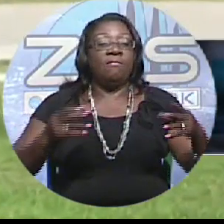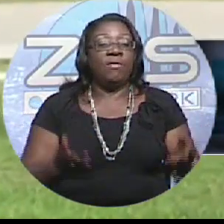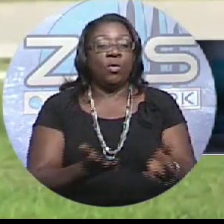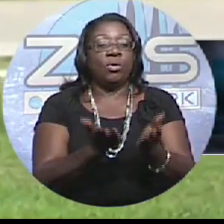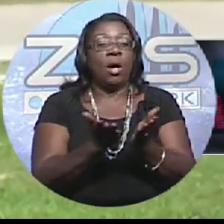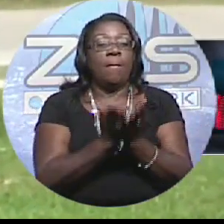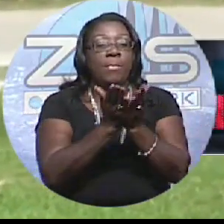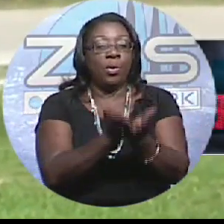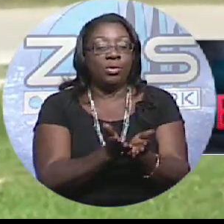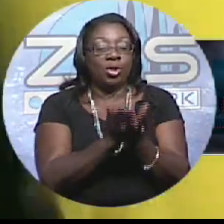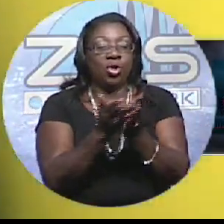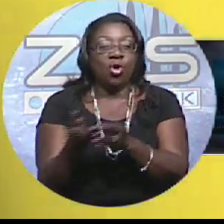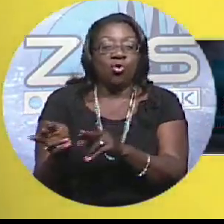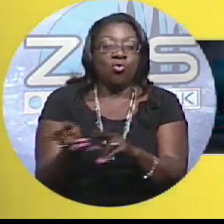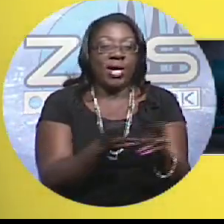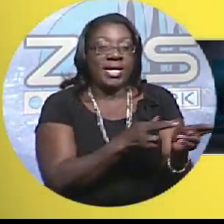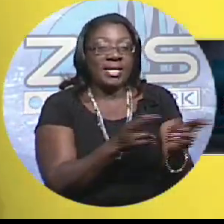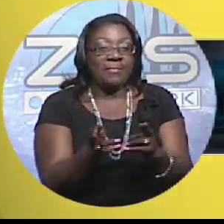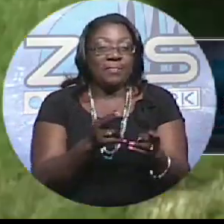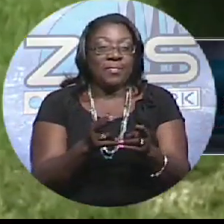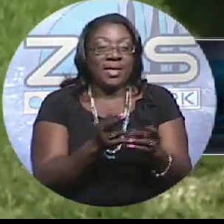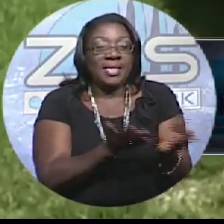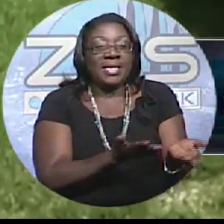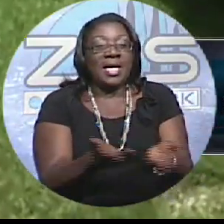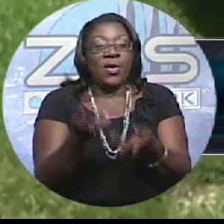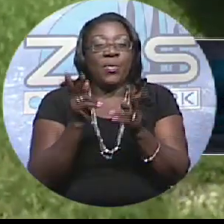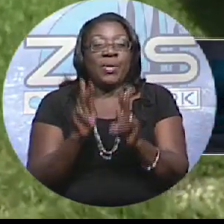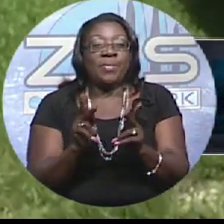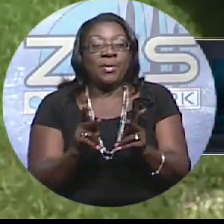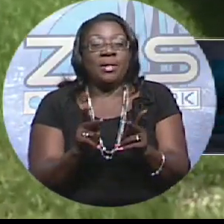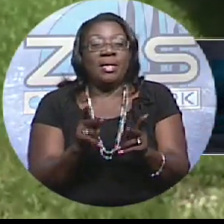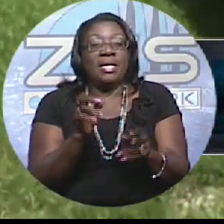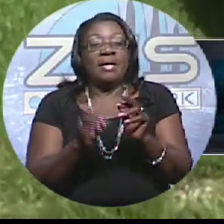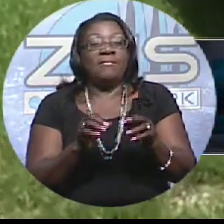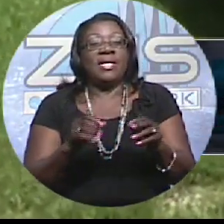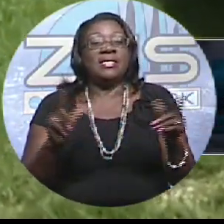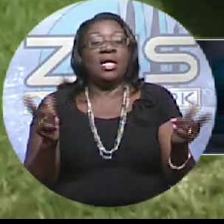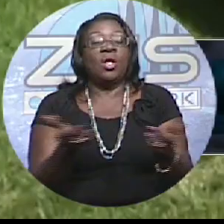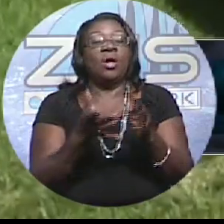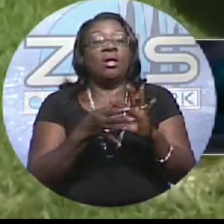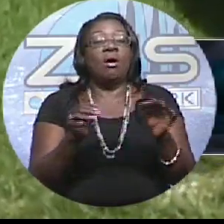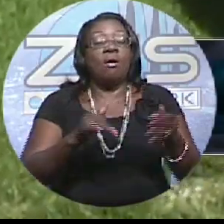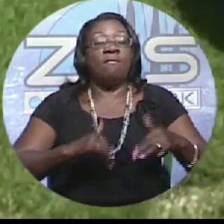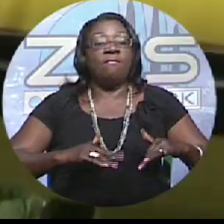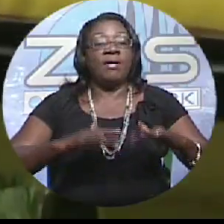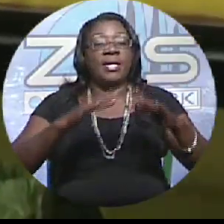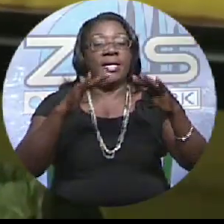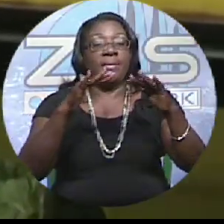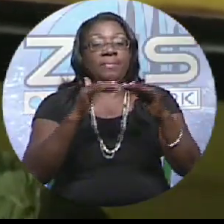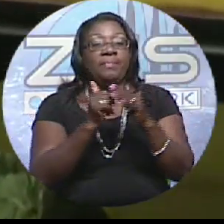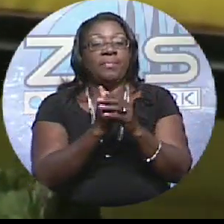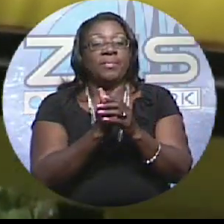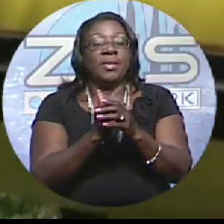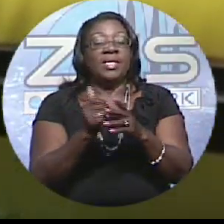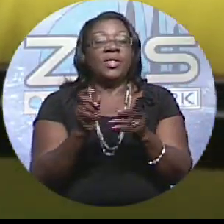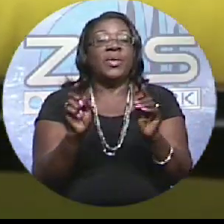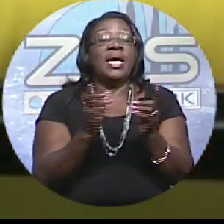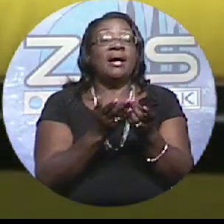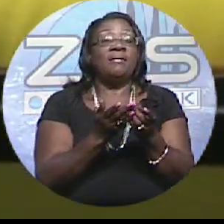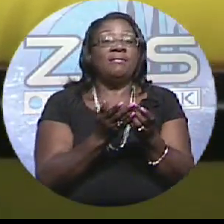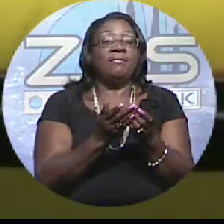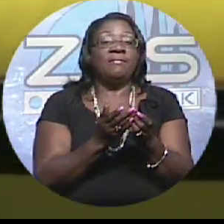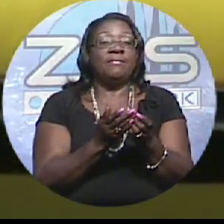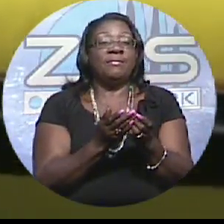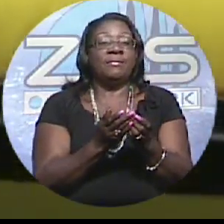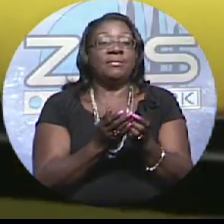are inflatable. Each one comes with a motor. So, and we also has the paddles in case we